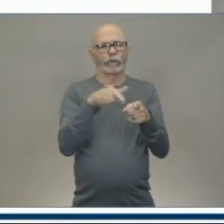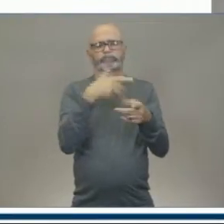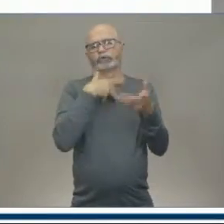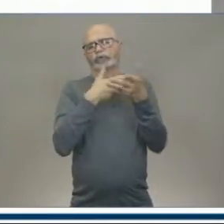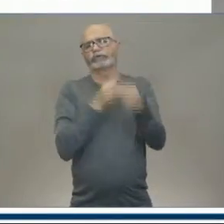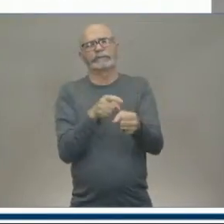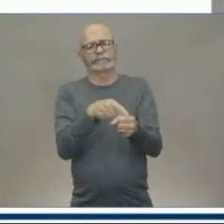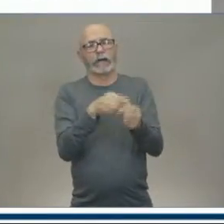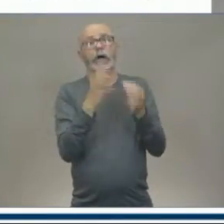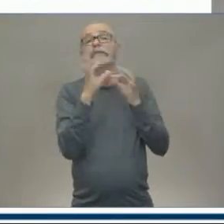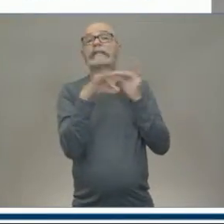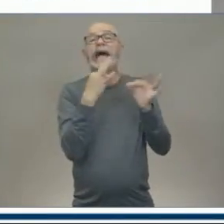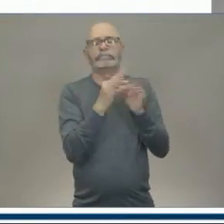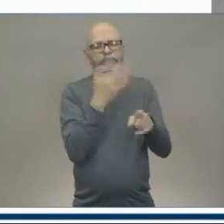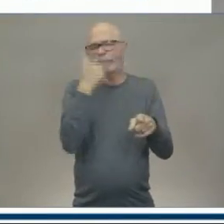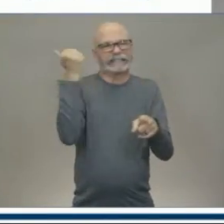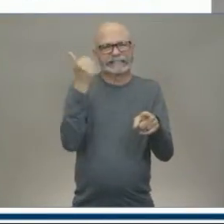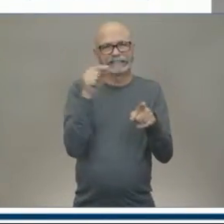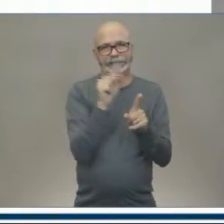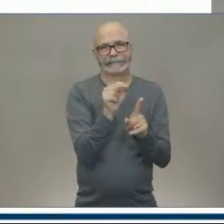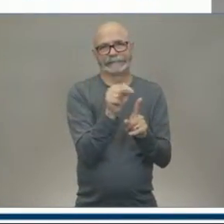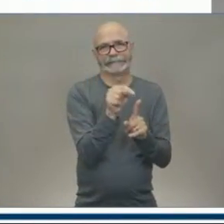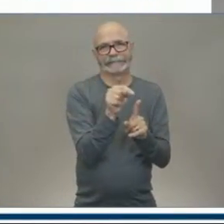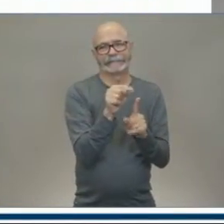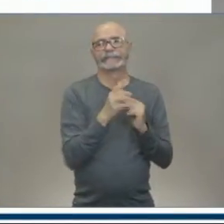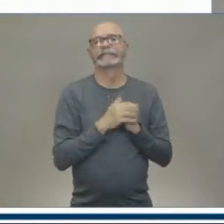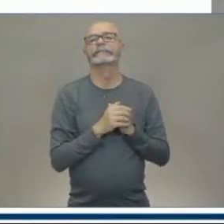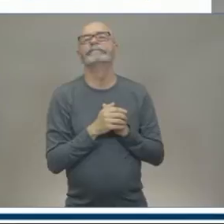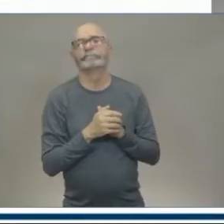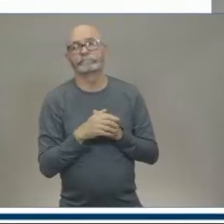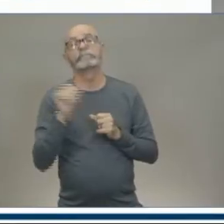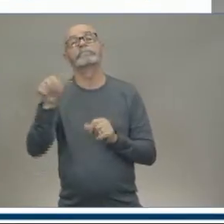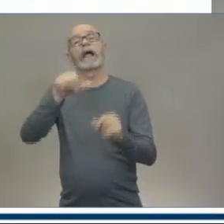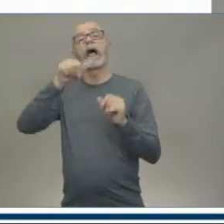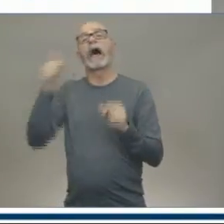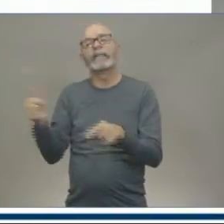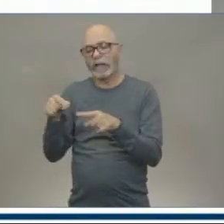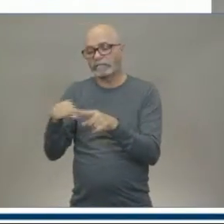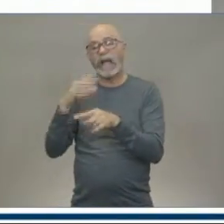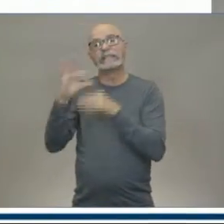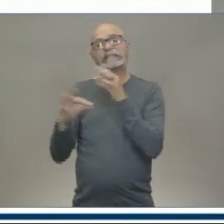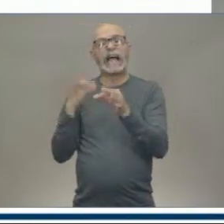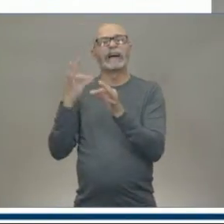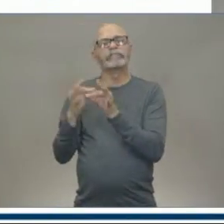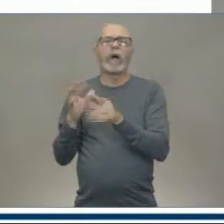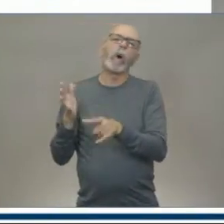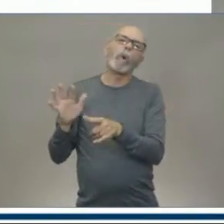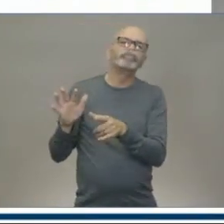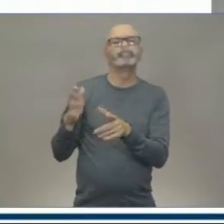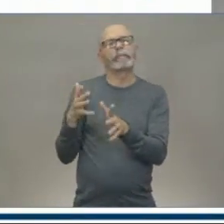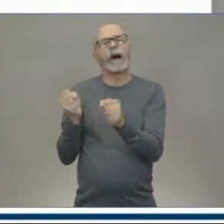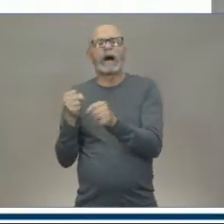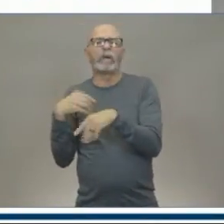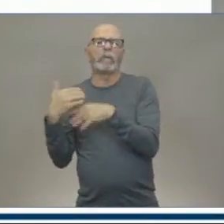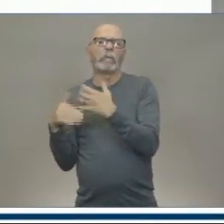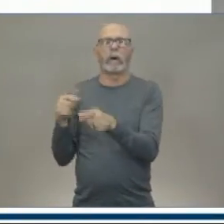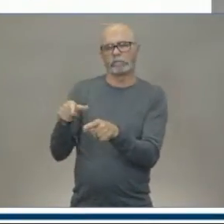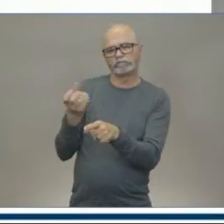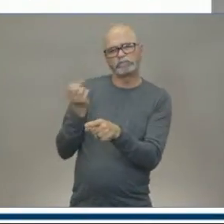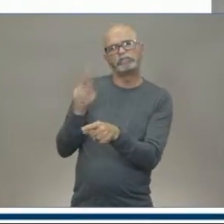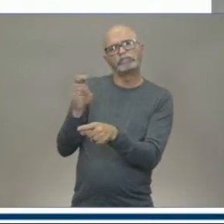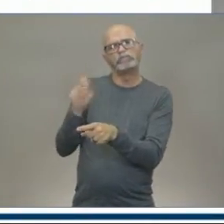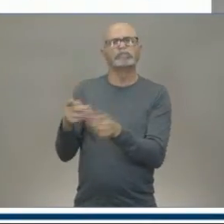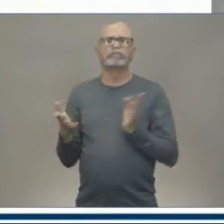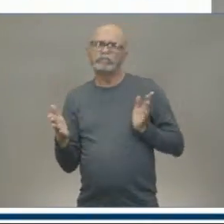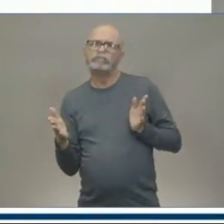validity of the results. But we also will use the point of care testing if it makes sense, in addition to